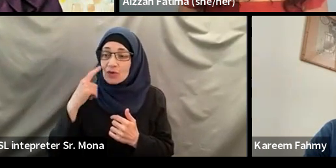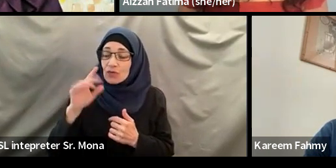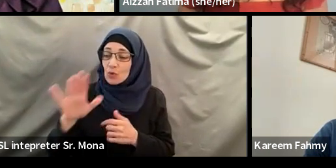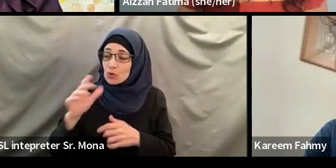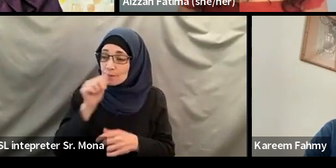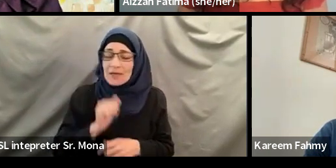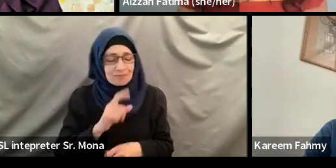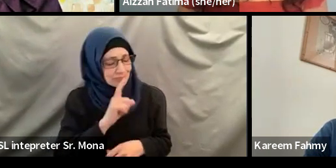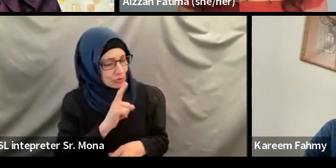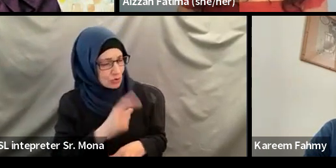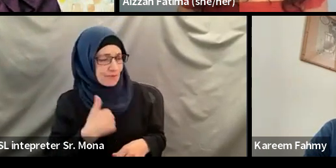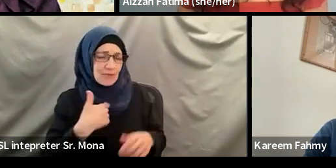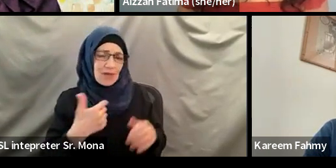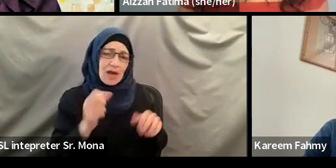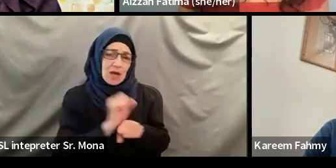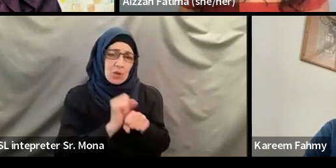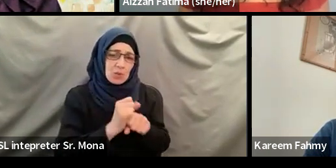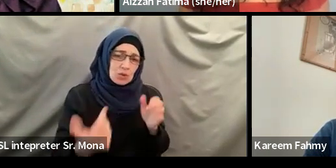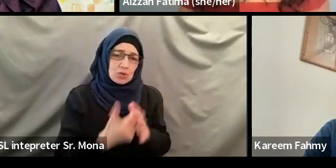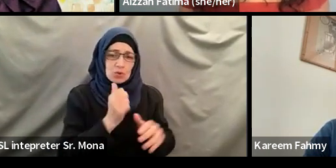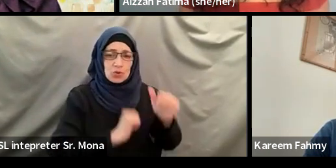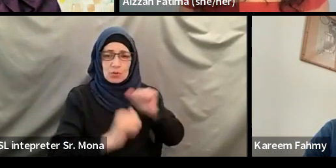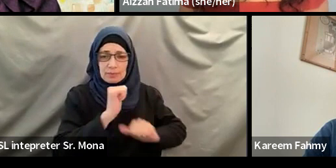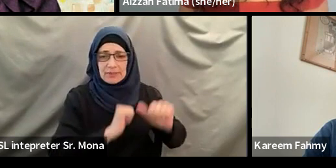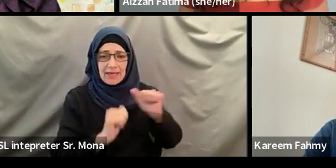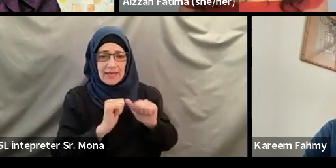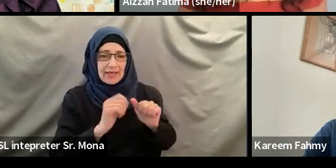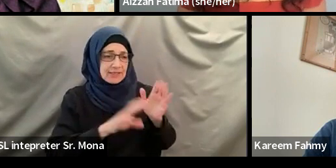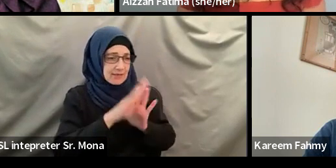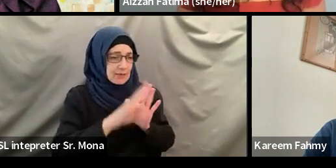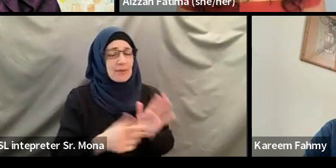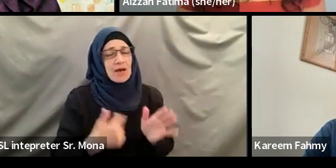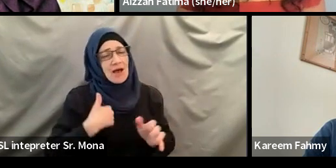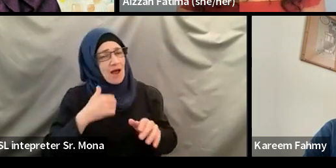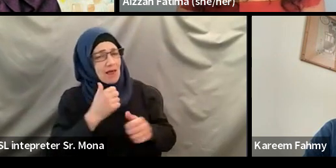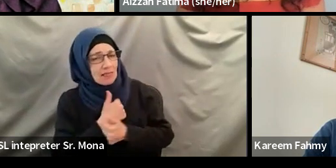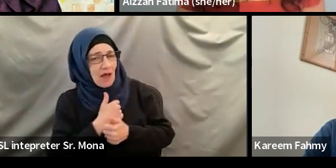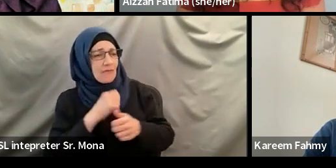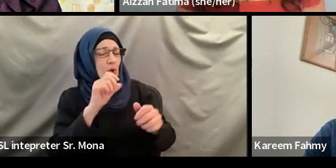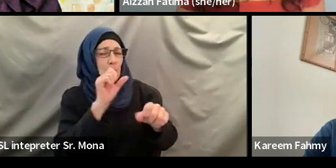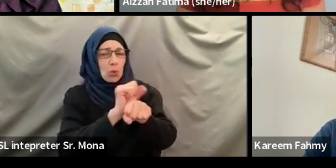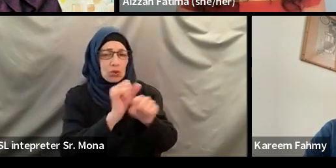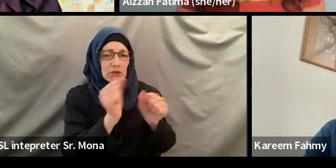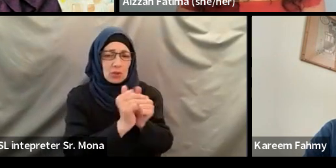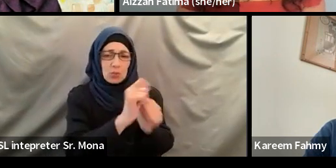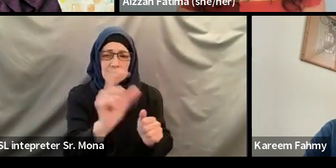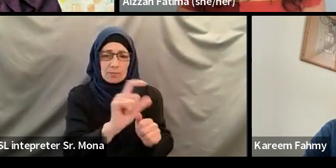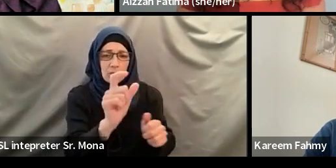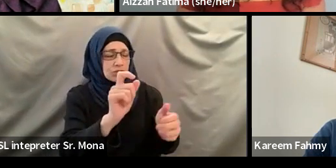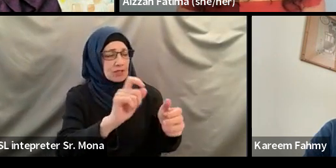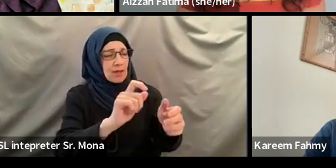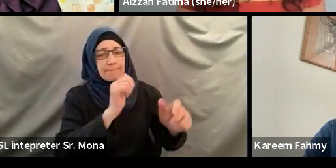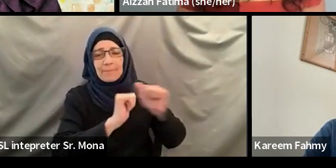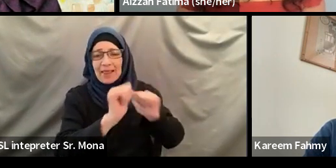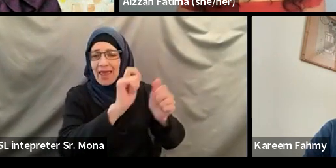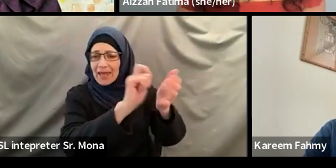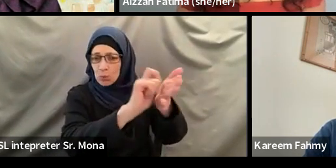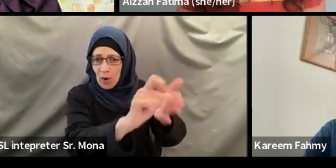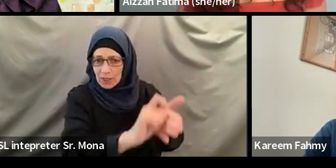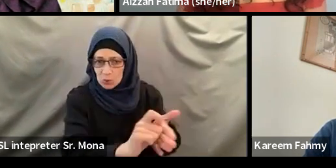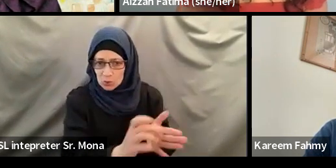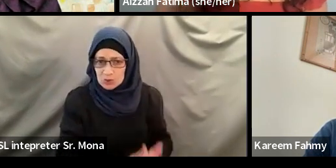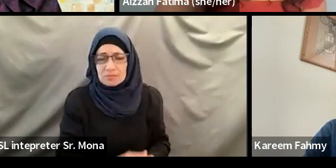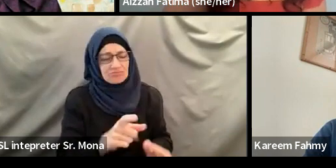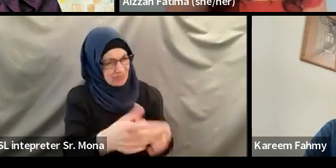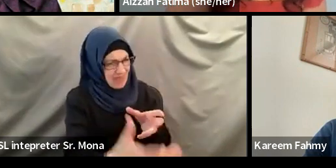and I love working with Muslim playwrights who are developing work that are contributing to the canon. And